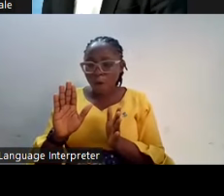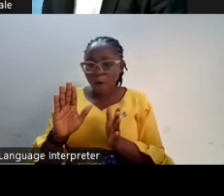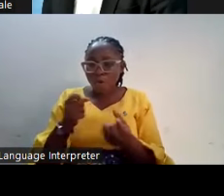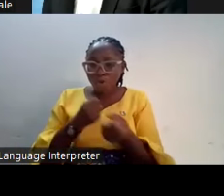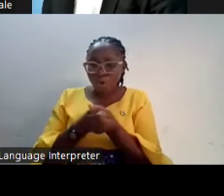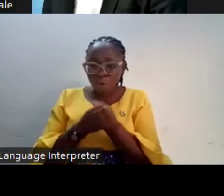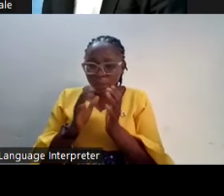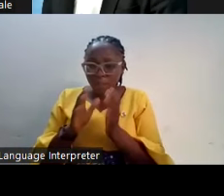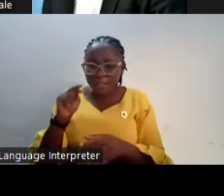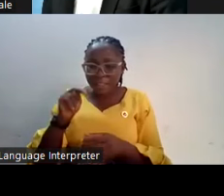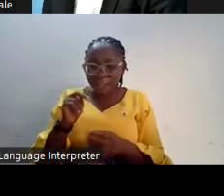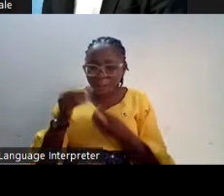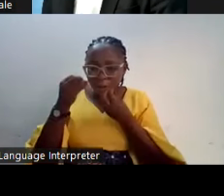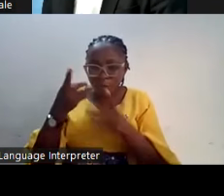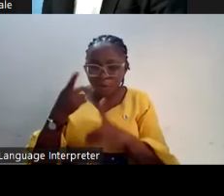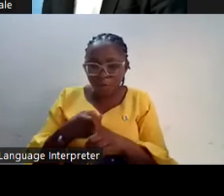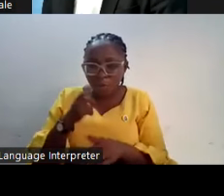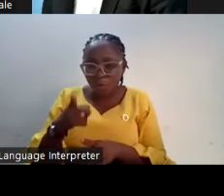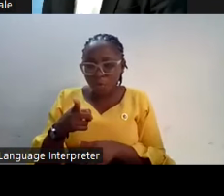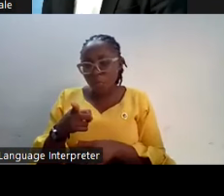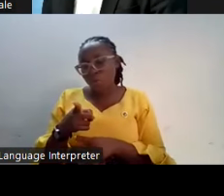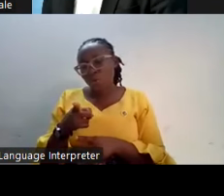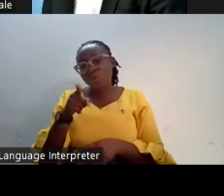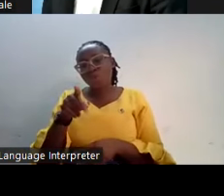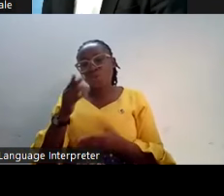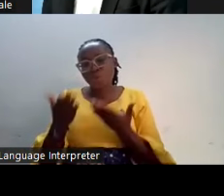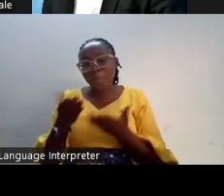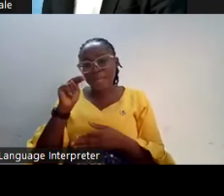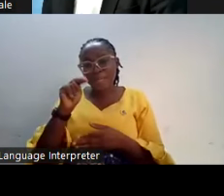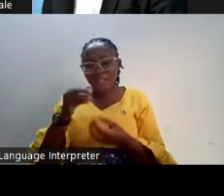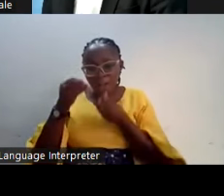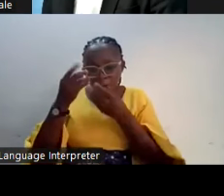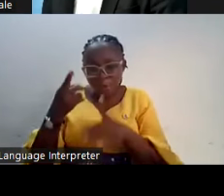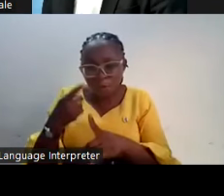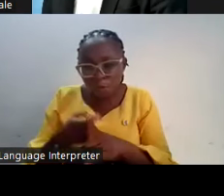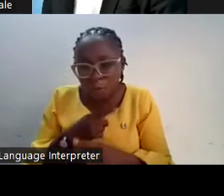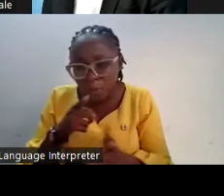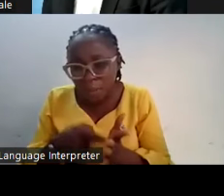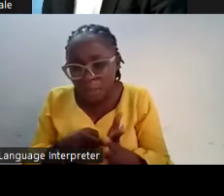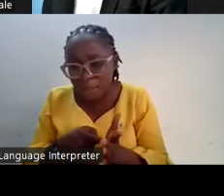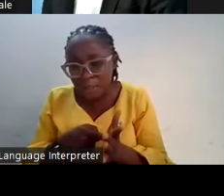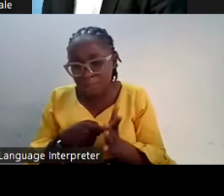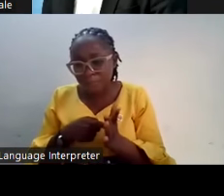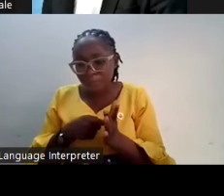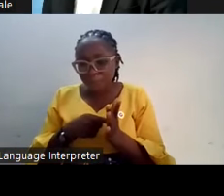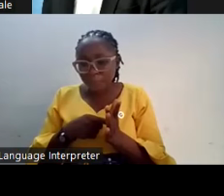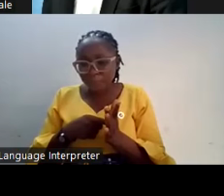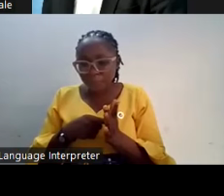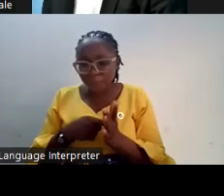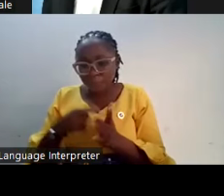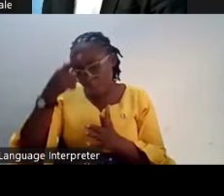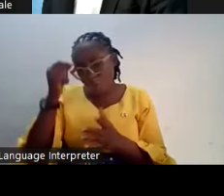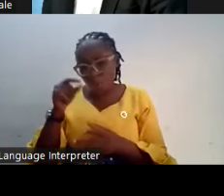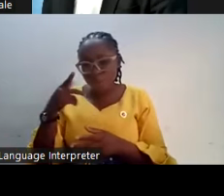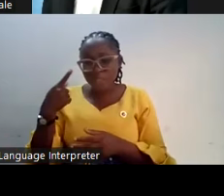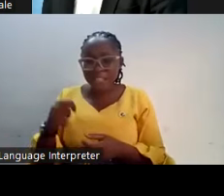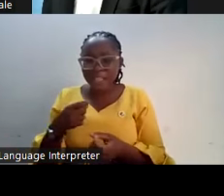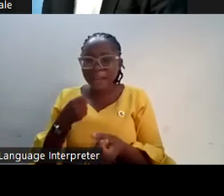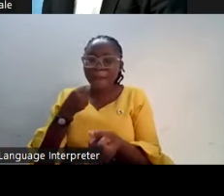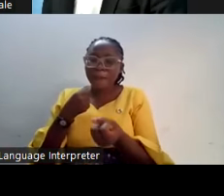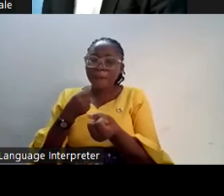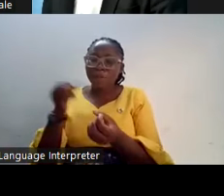you. Okay, so they might be needing information from you. So you might be doing some things for accountability because your funders are asking